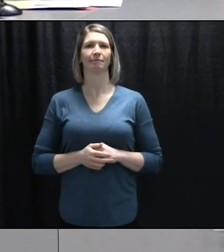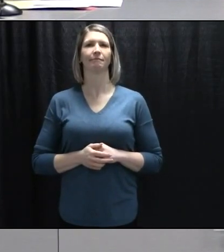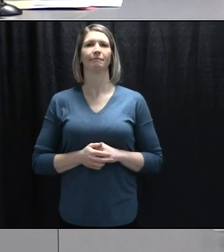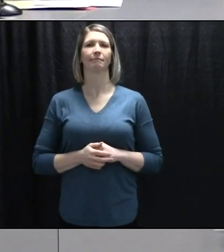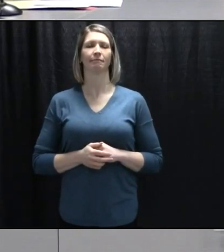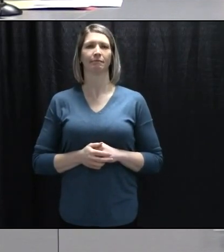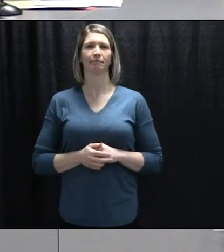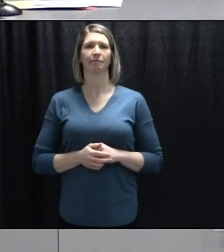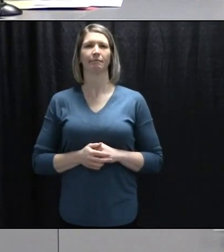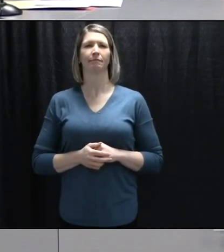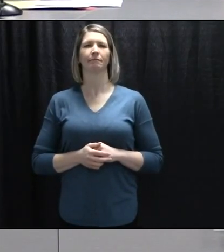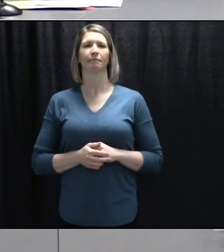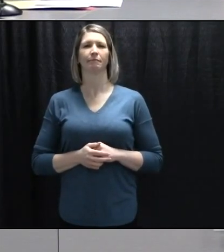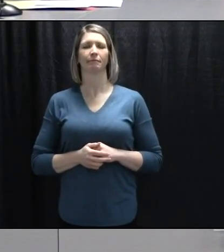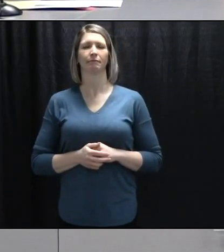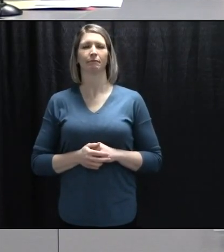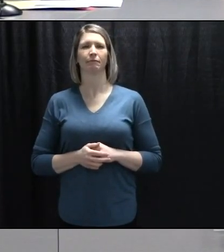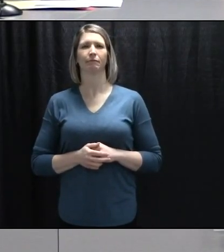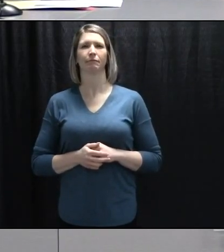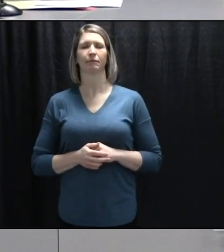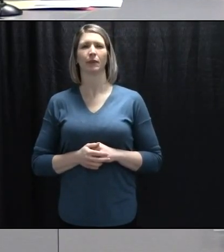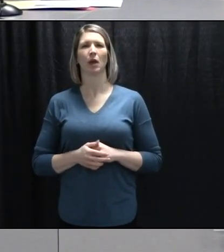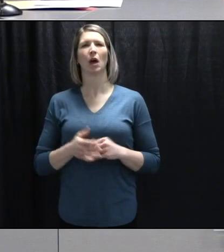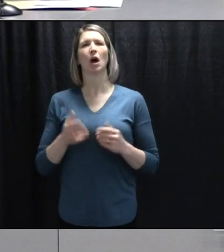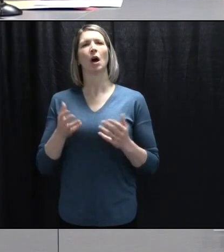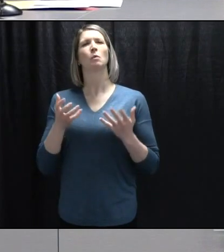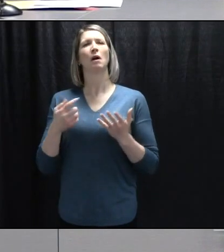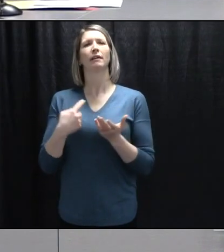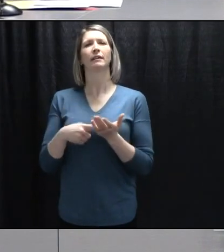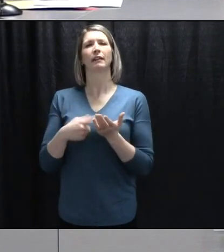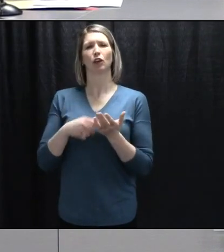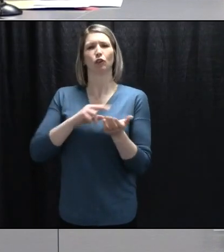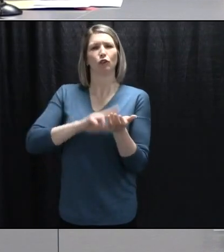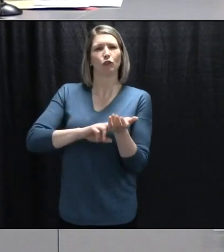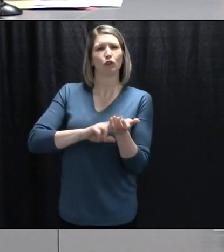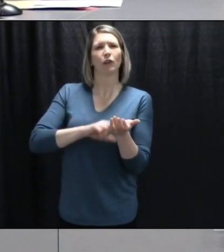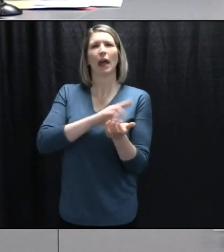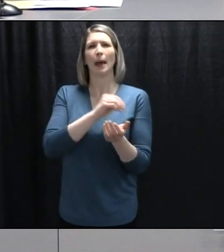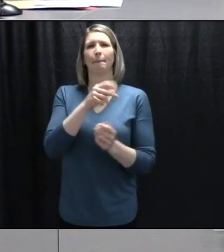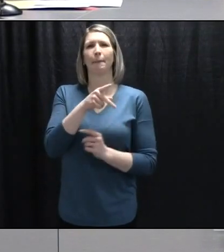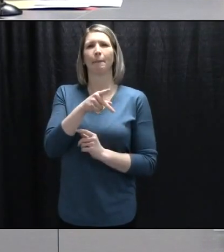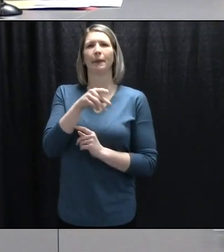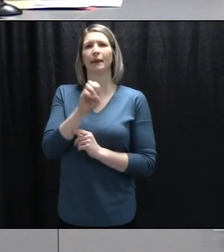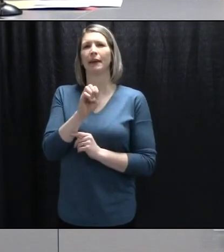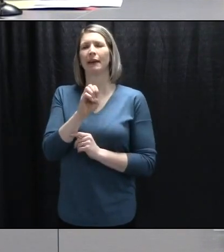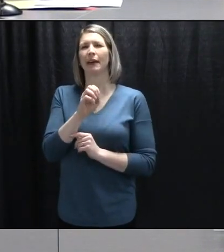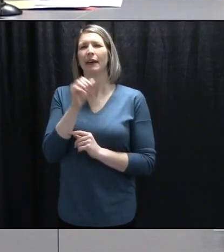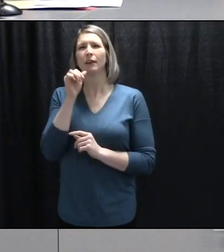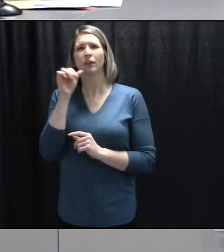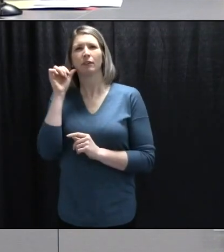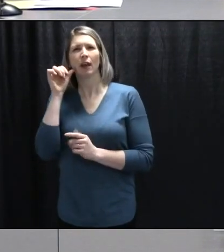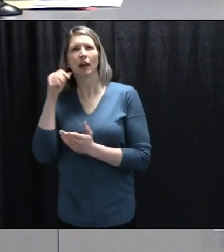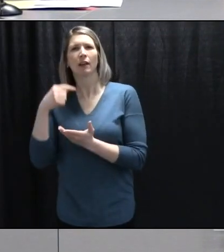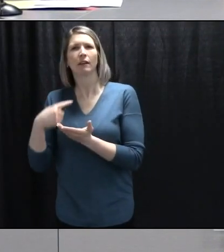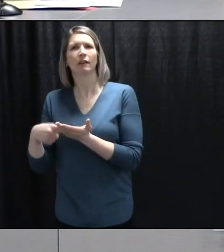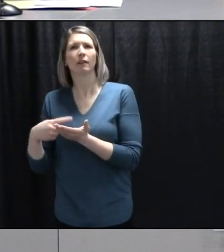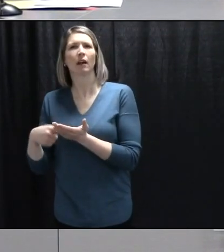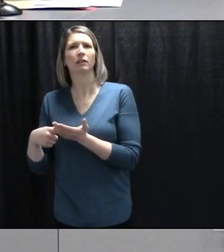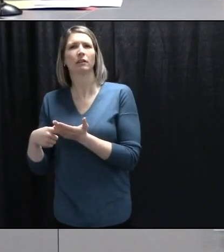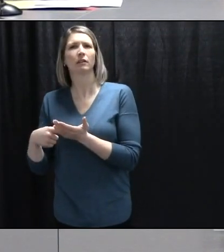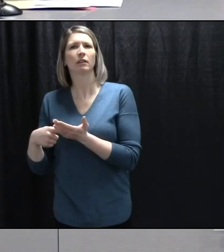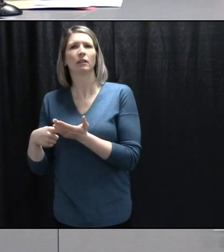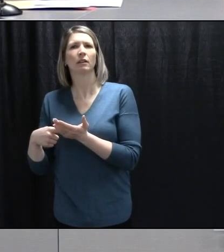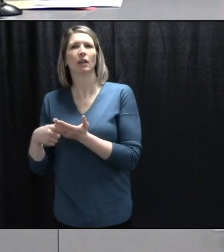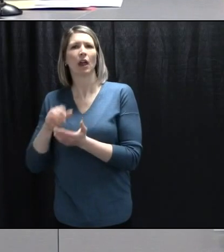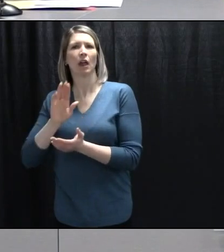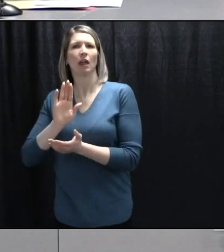With regards to the nurses and PPE, and yesterday you said that there's an agreement in place, people were on board. That seems to completely contradict the nurses. They have